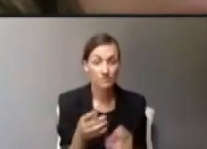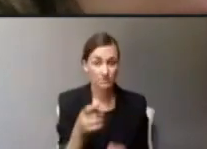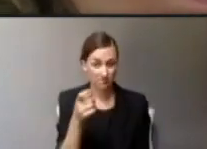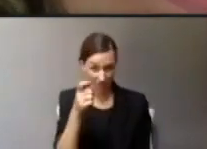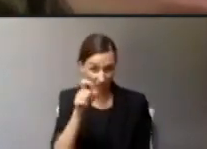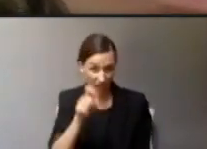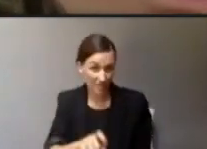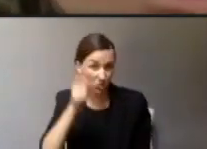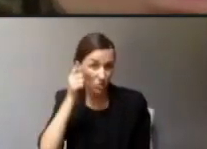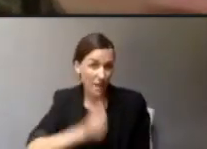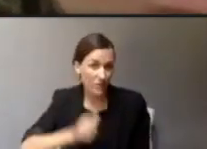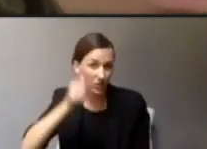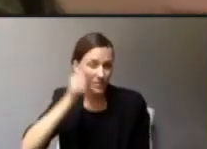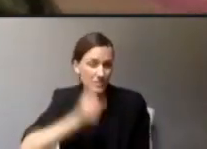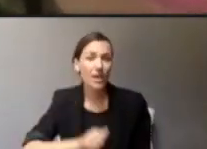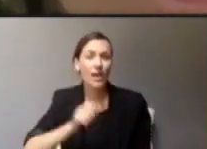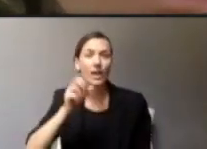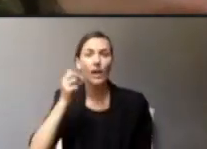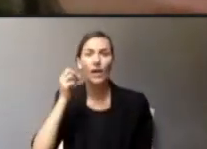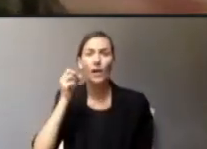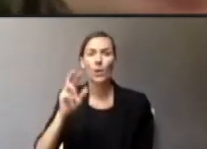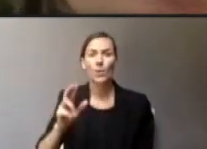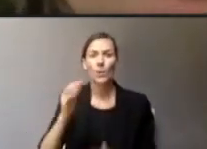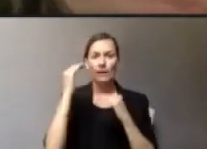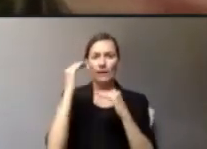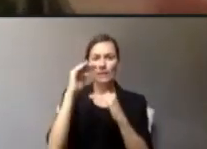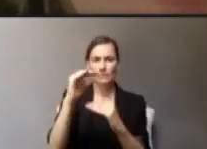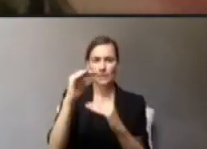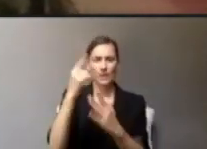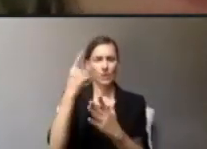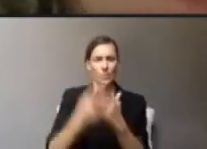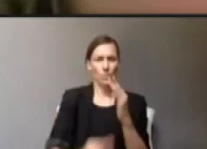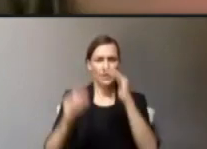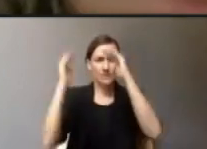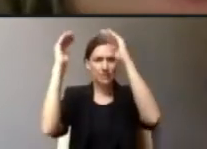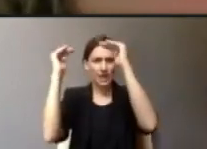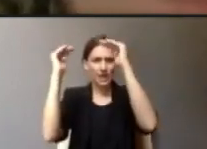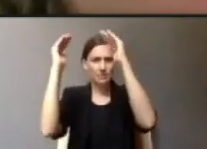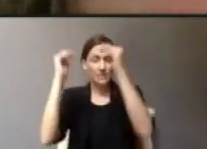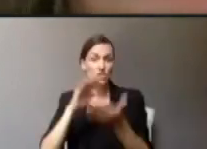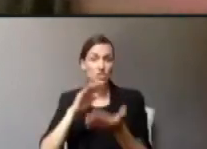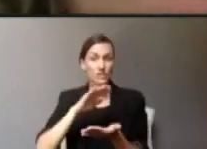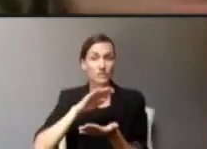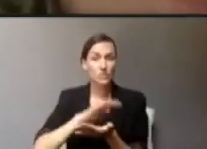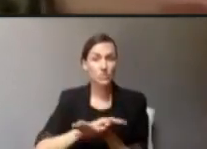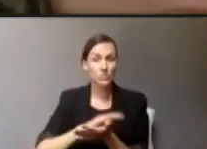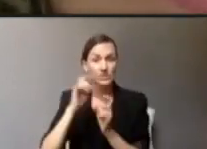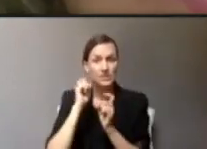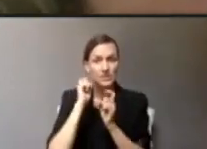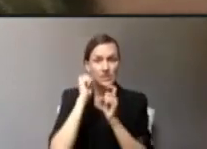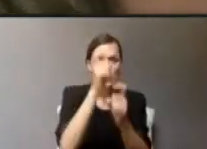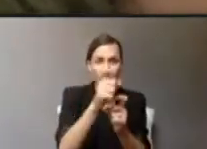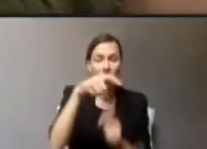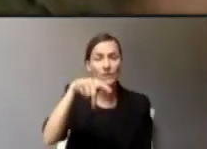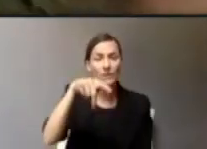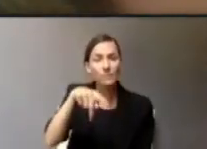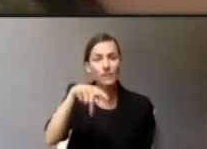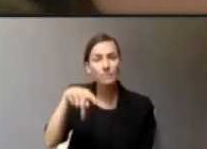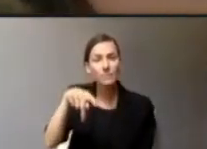day, or is it limited? So what is the expectation of schools giving PPE, specifically masks?